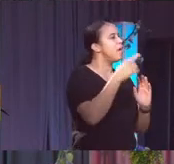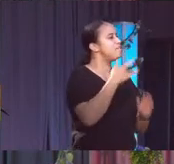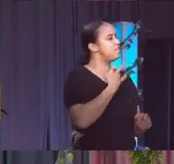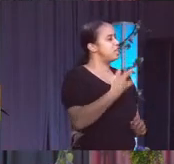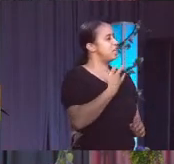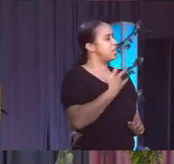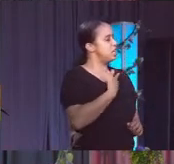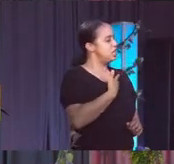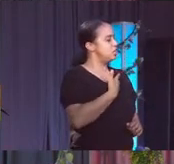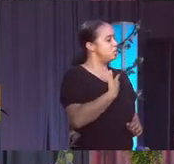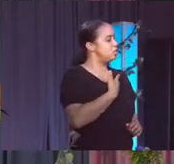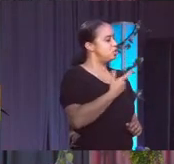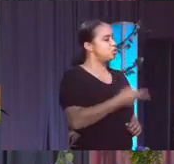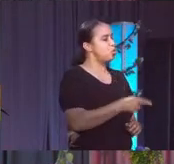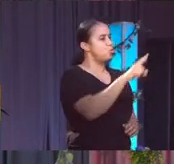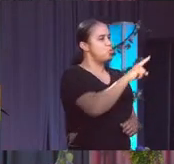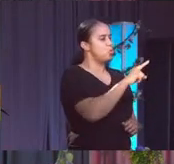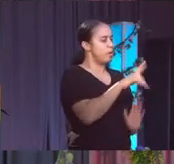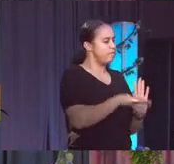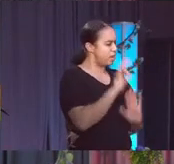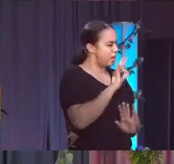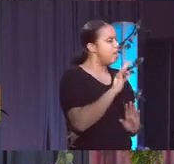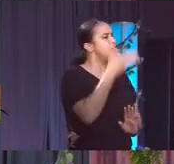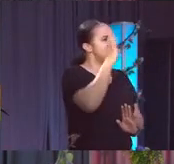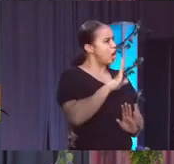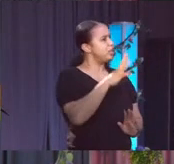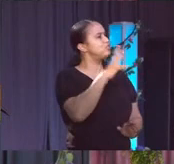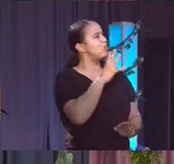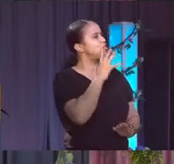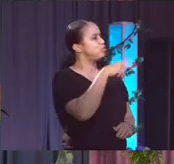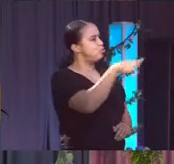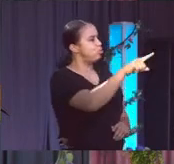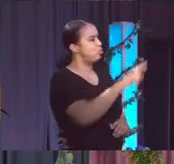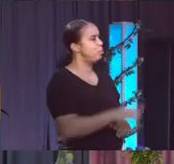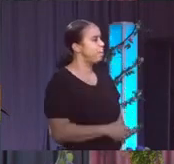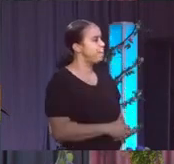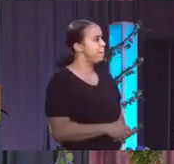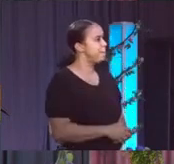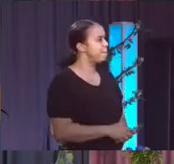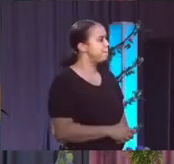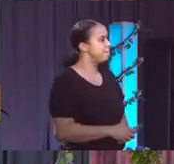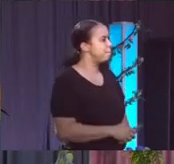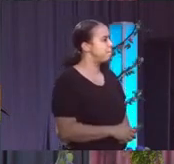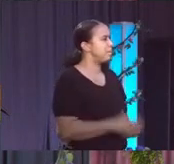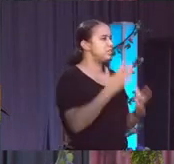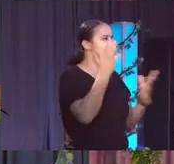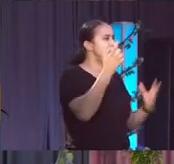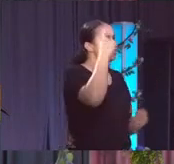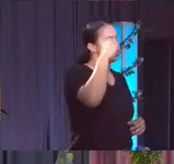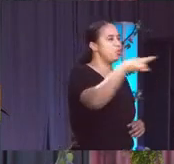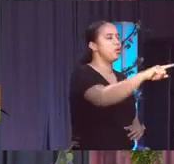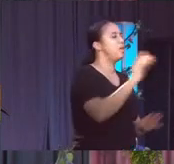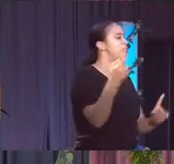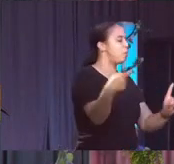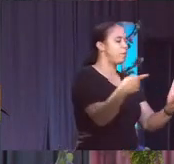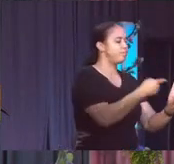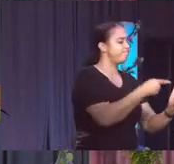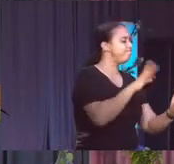you can begin to discern and discover that God is talking to you. That's too much for y'all. Let me get back